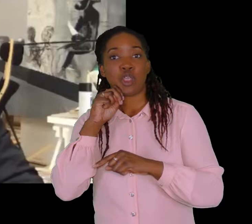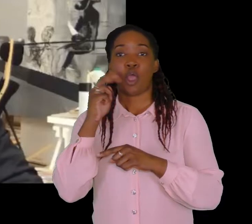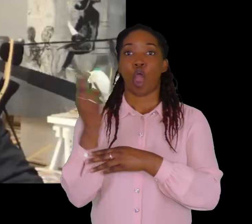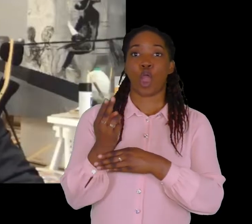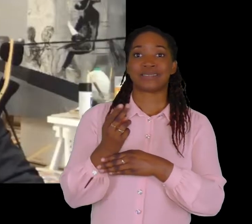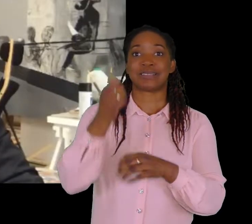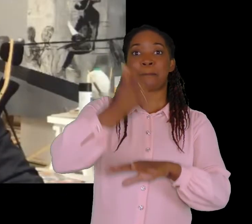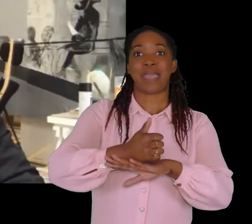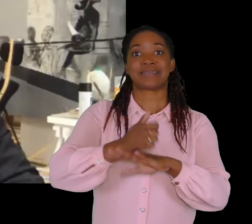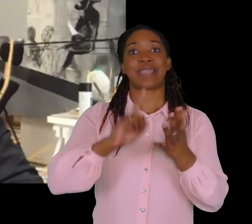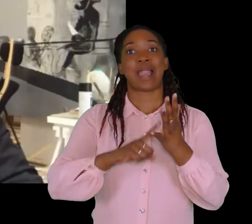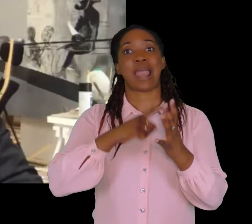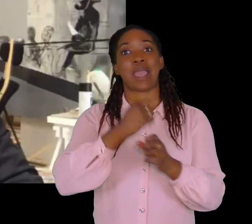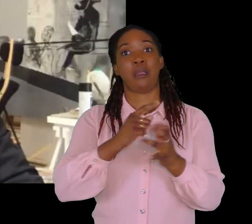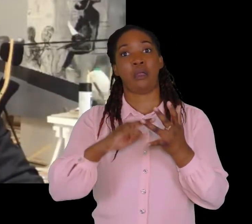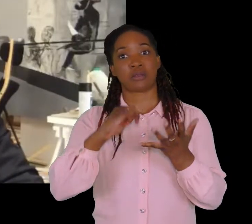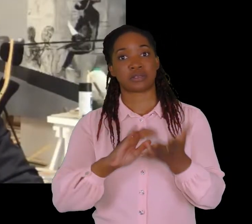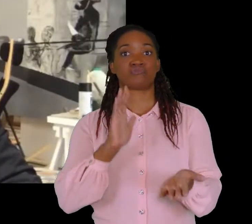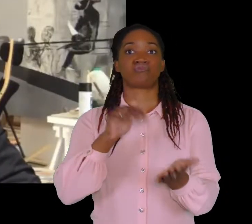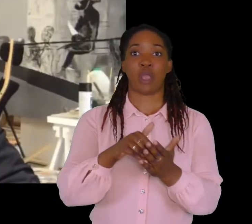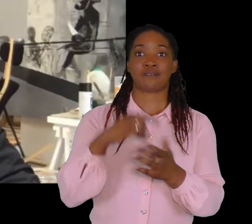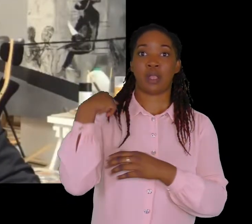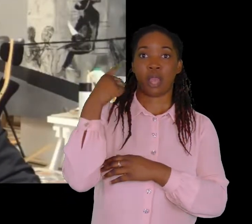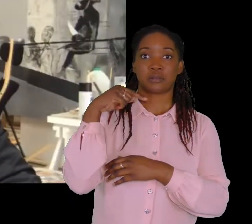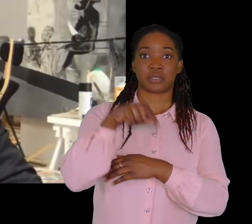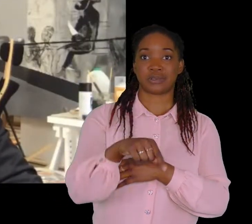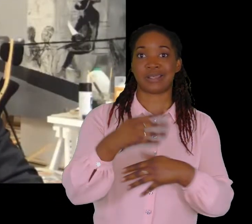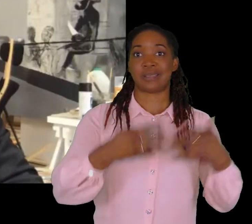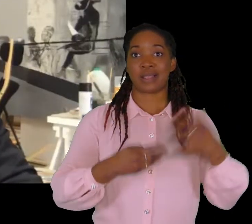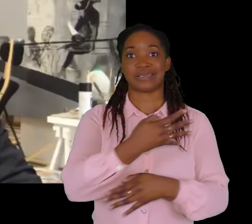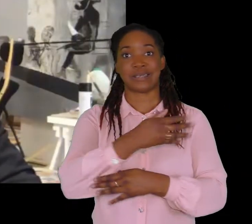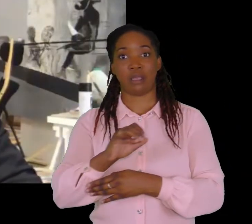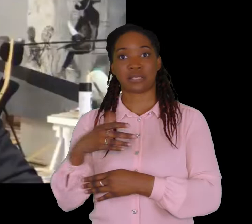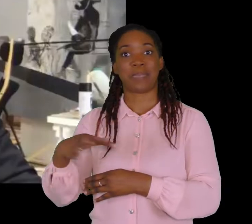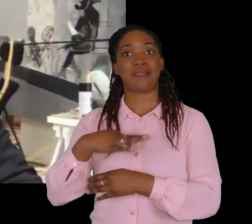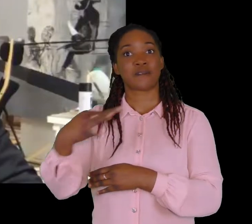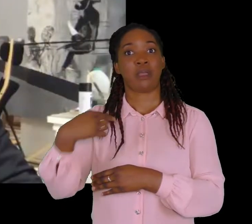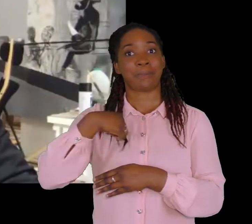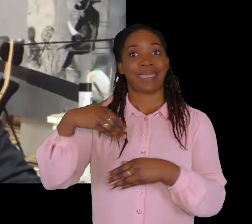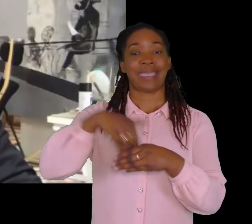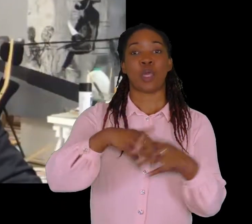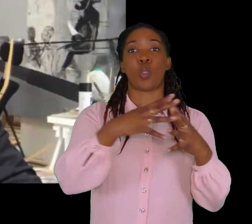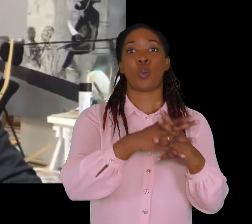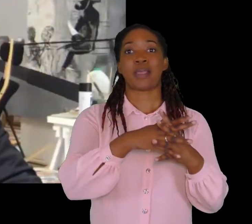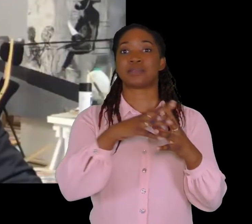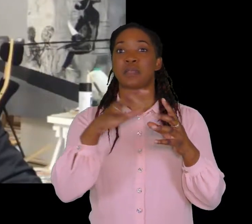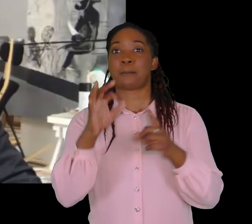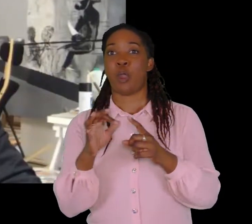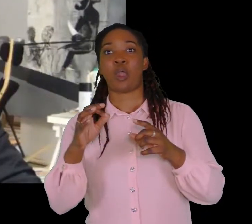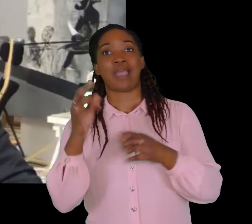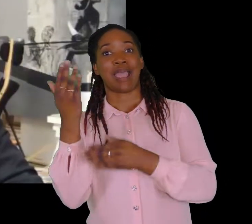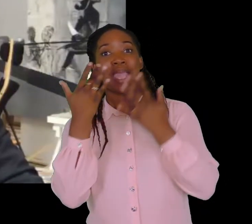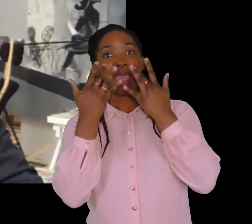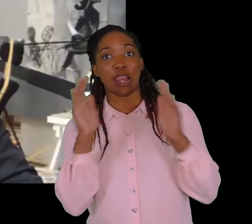Artists in Lagos. I came to London in 1990, having been invited to come to do a show at the Westbourne Gallery in